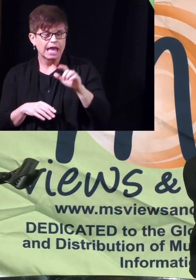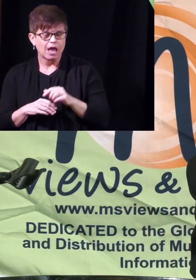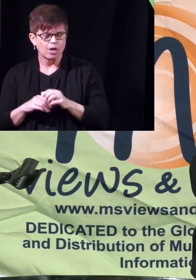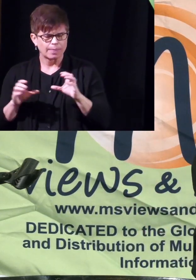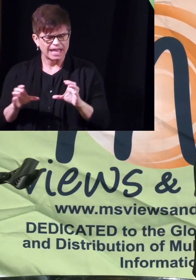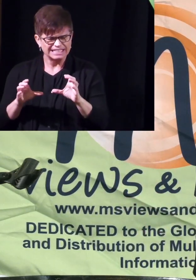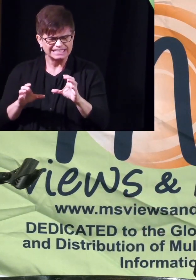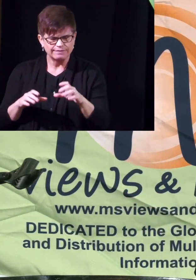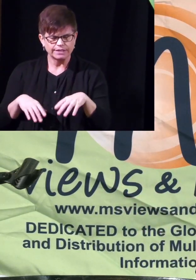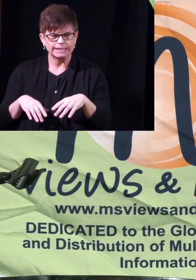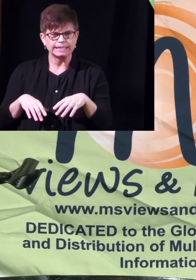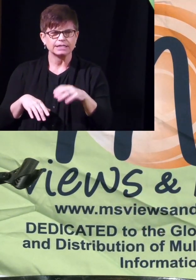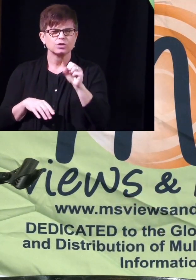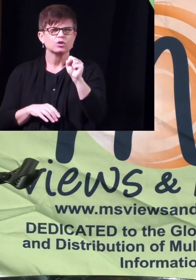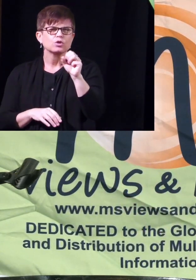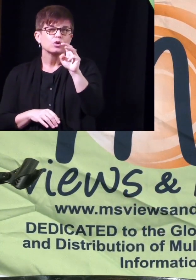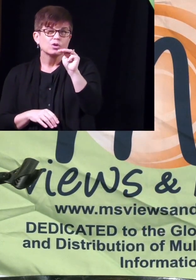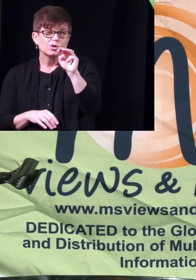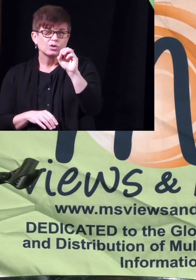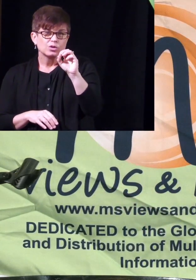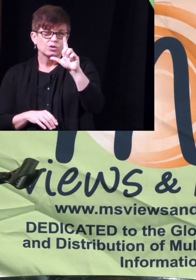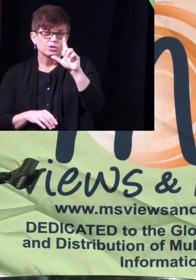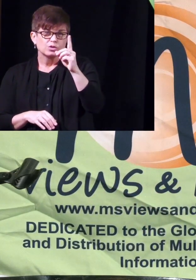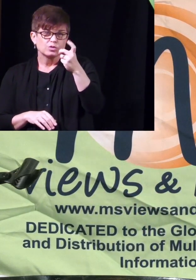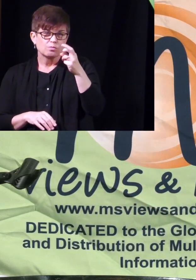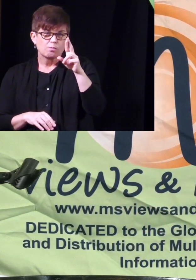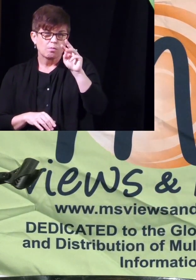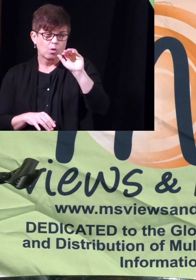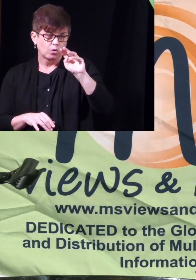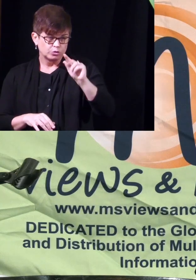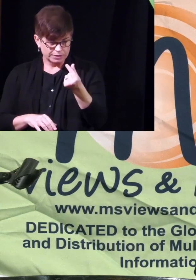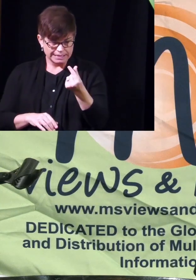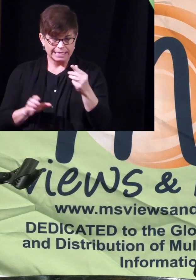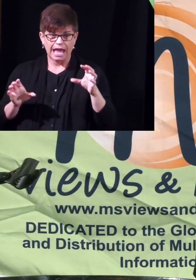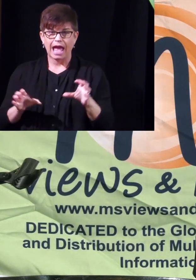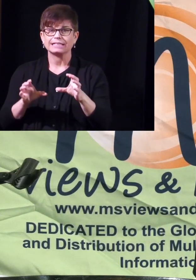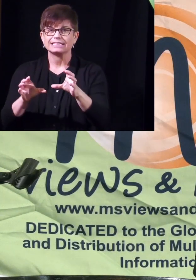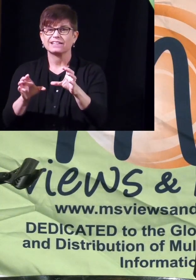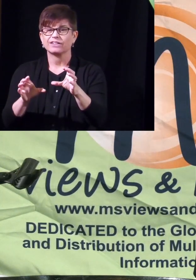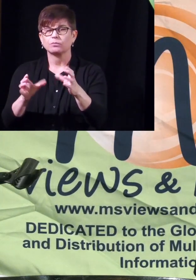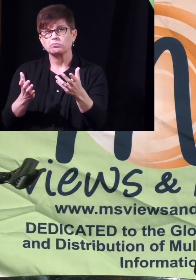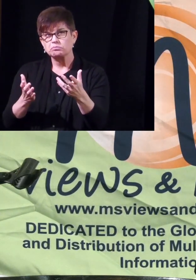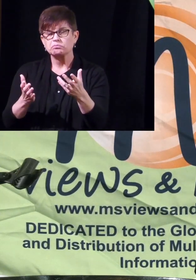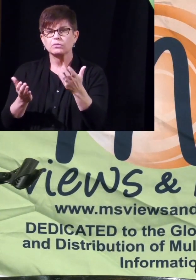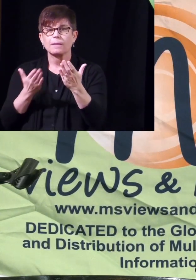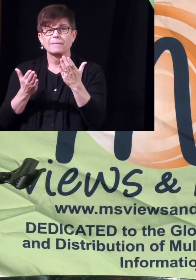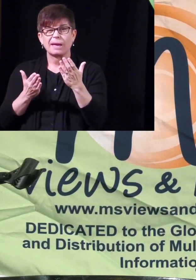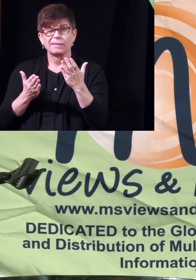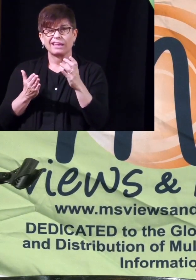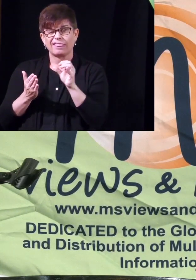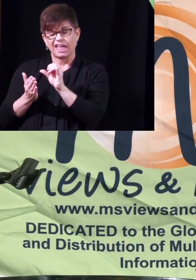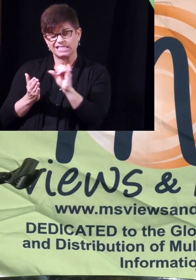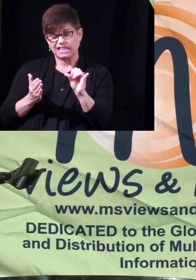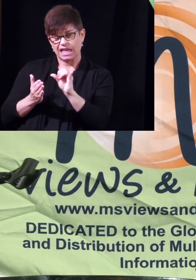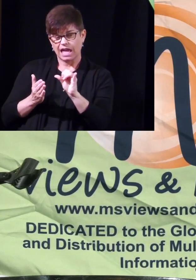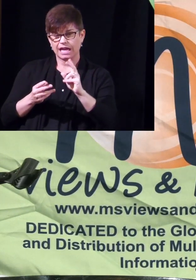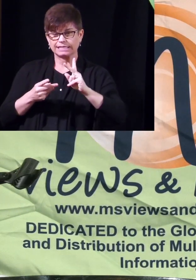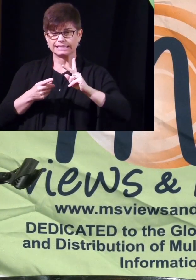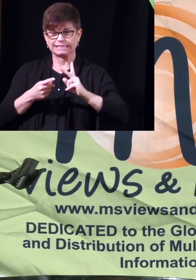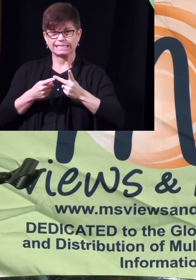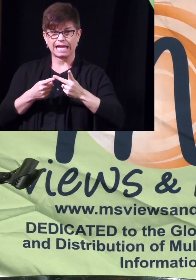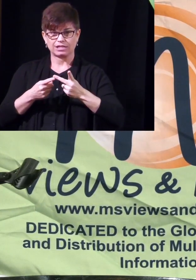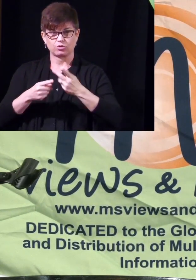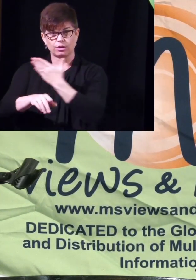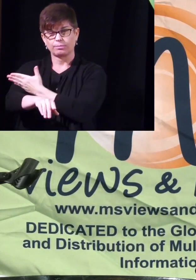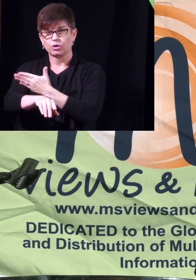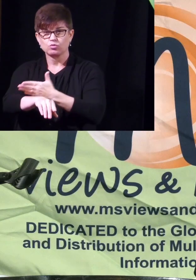activity. If we just said the word smoldering activity, that might equate to secondary progressive. If someone is